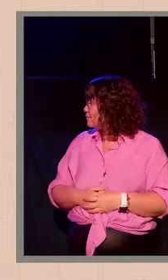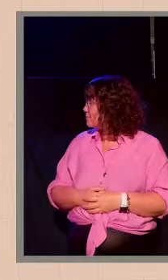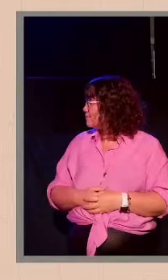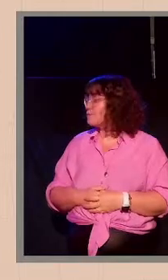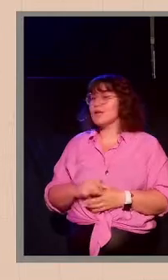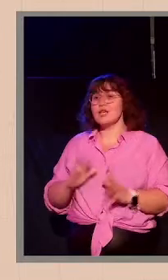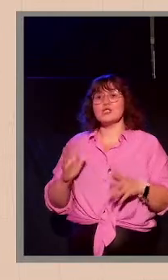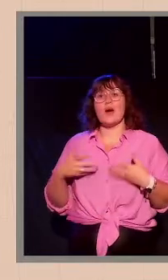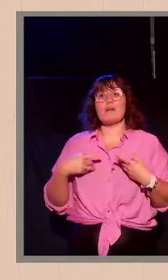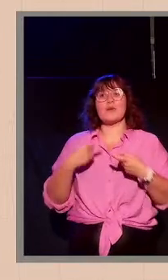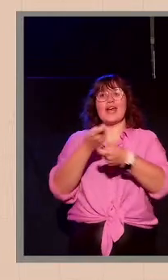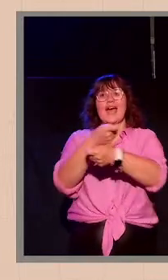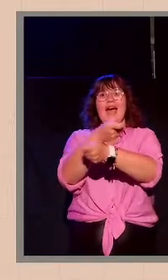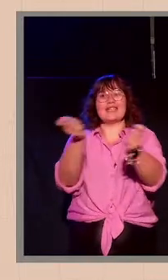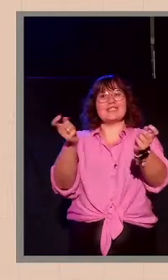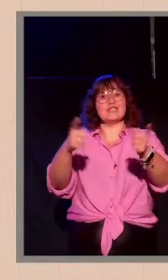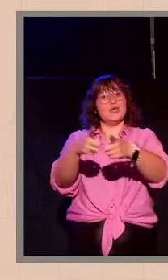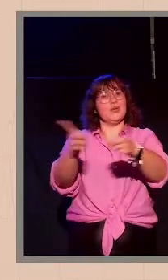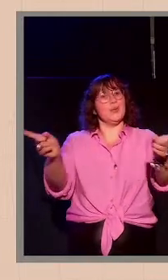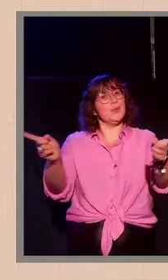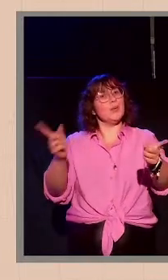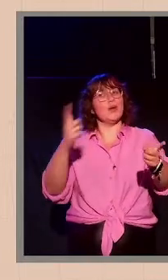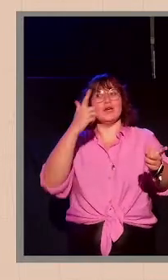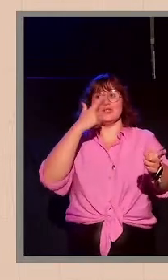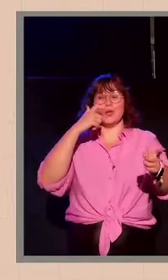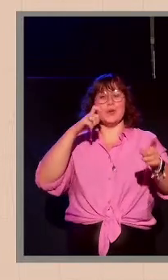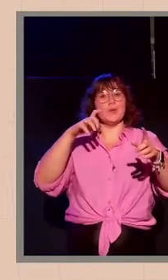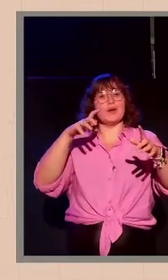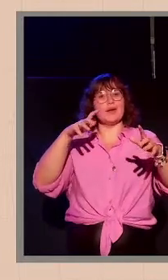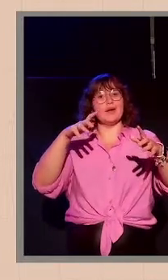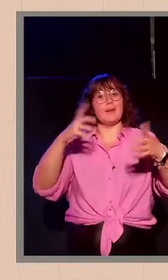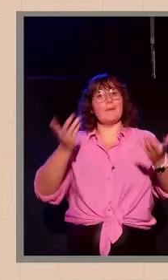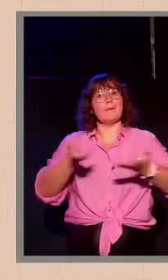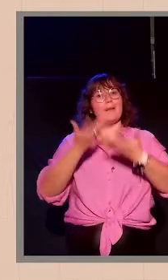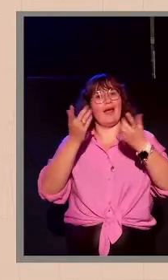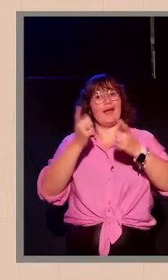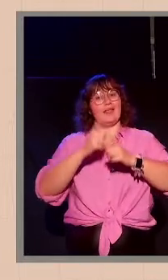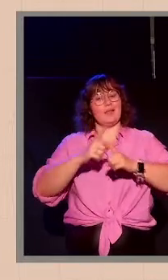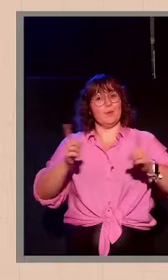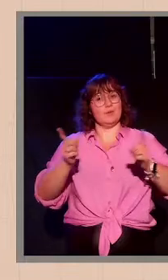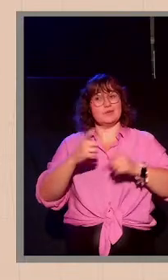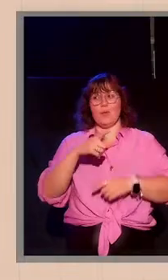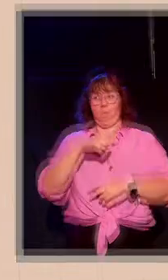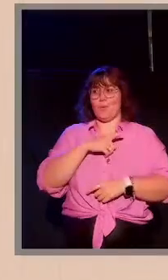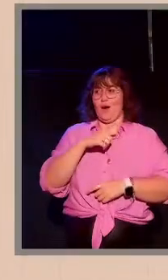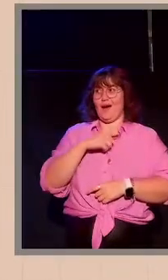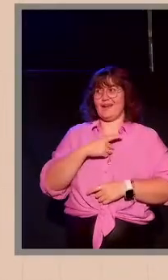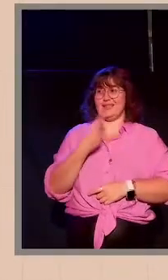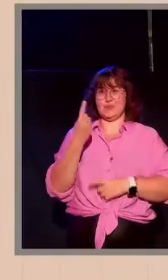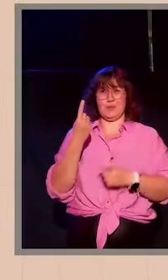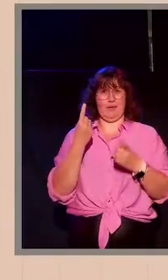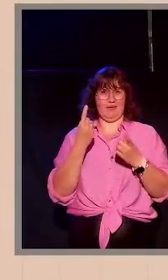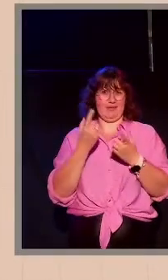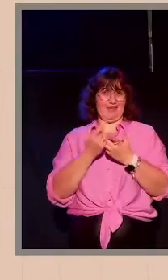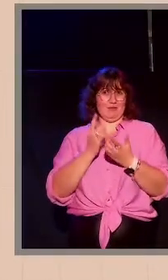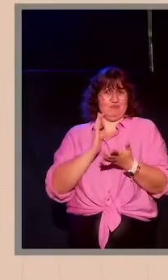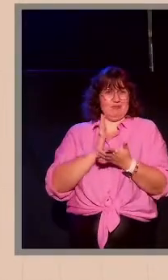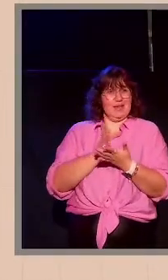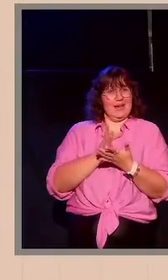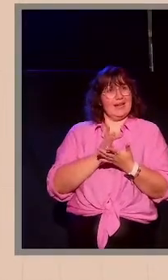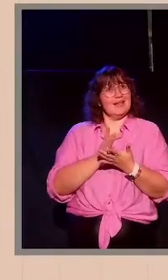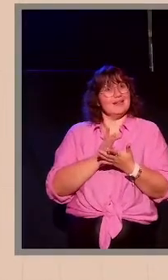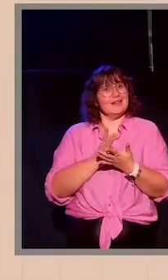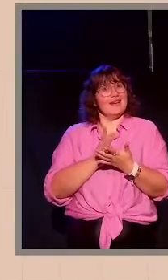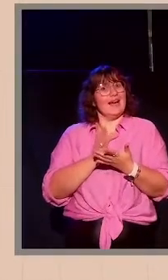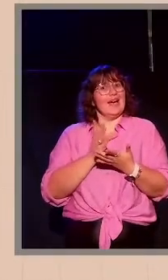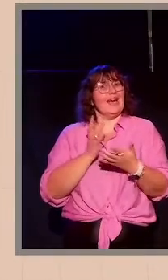give some of these out to you so you can play, because it's one of those things that it's